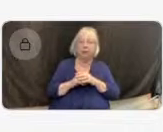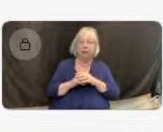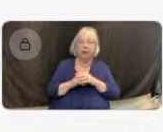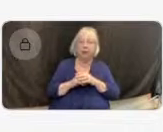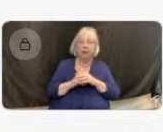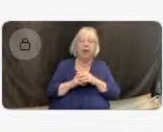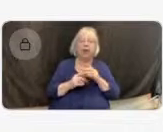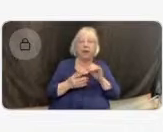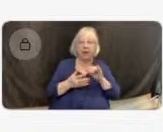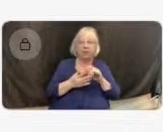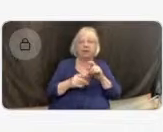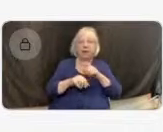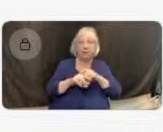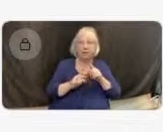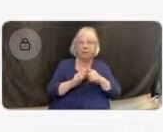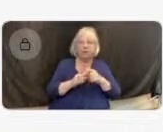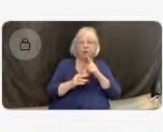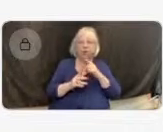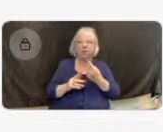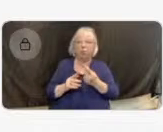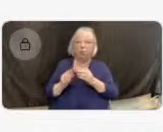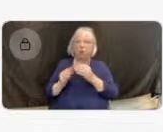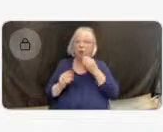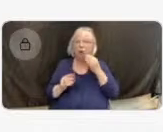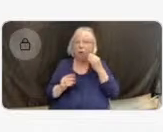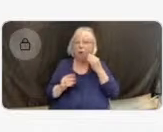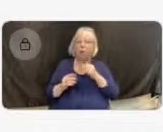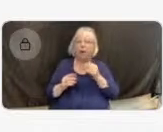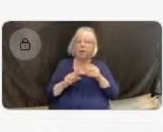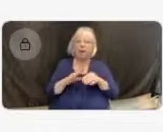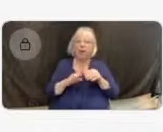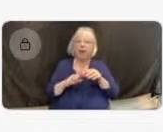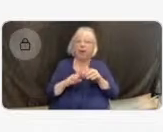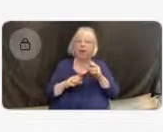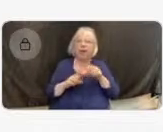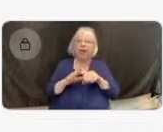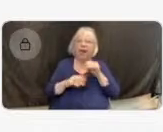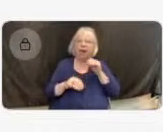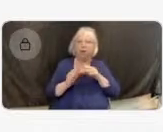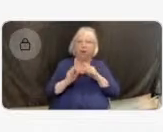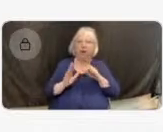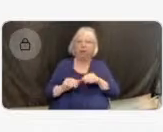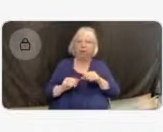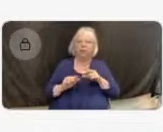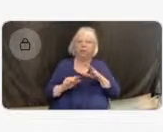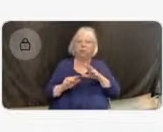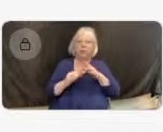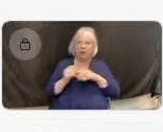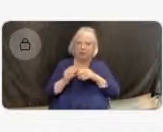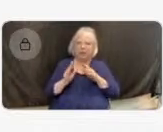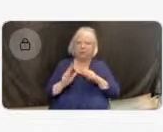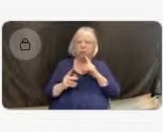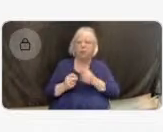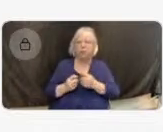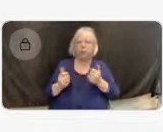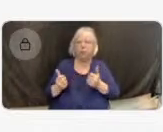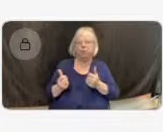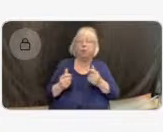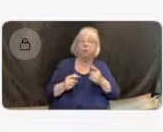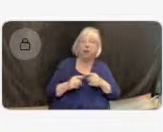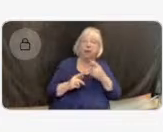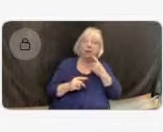would be removed. It's not consistent with the preliminary plat. As I mentioned just a minute ago, the area is